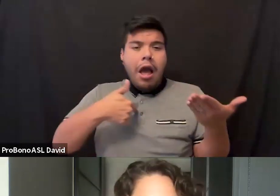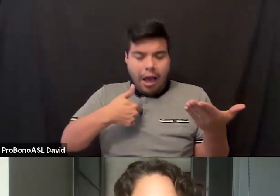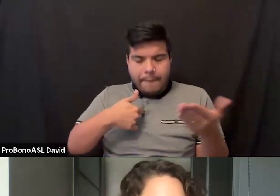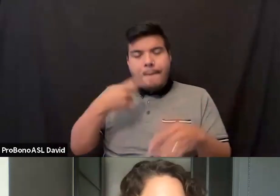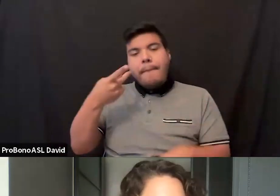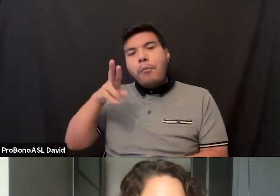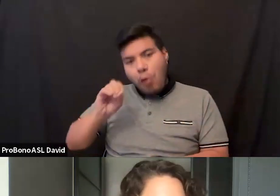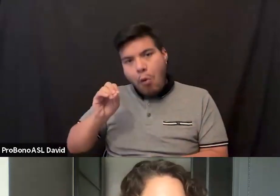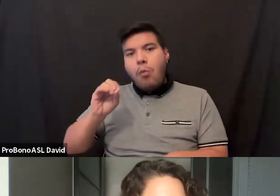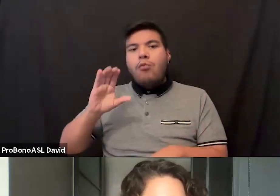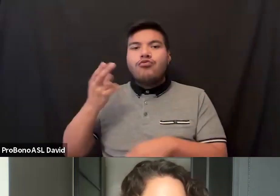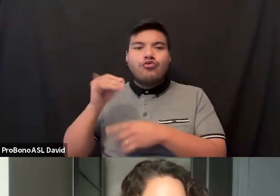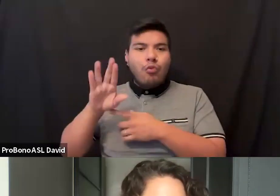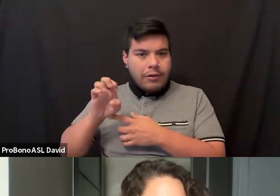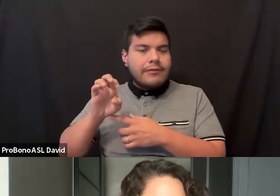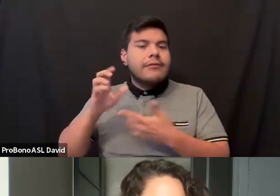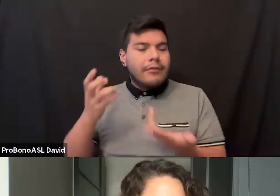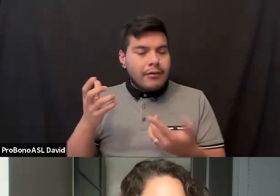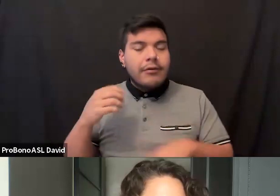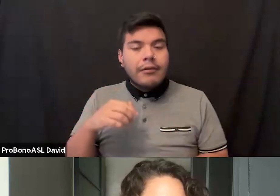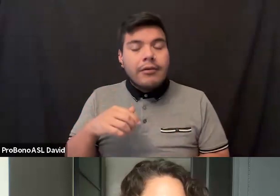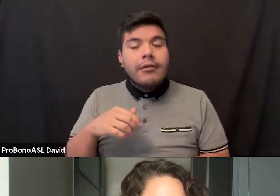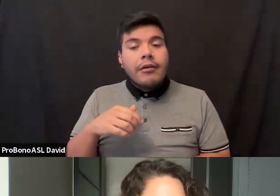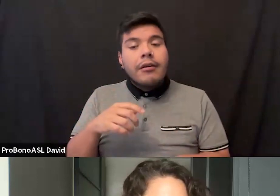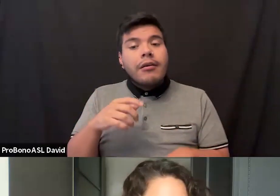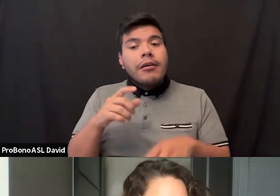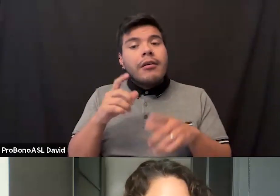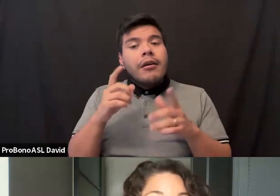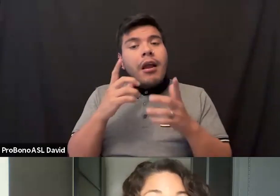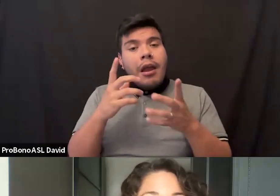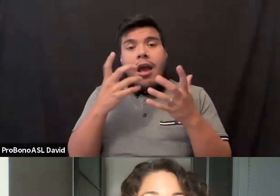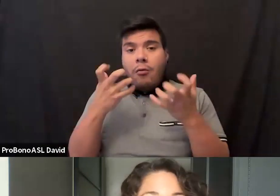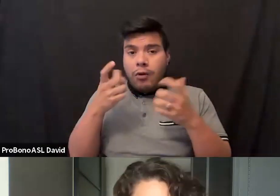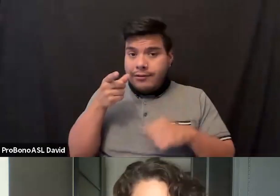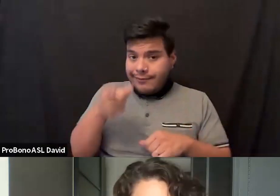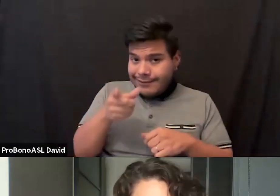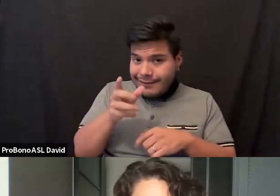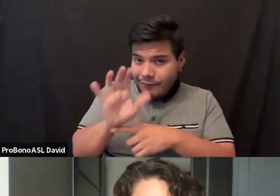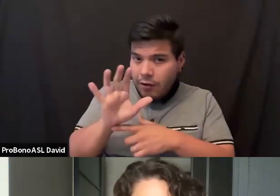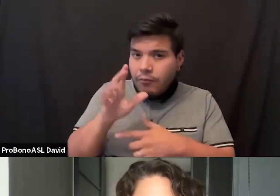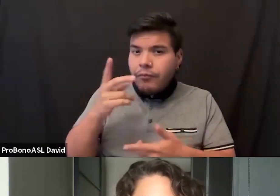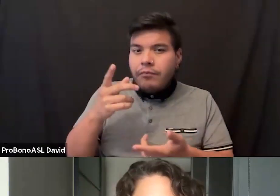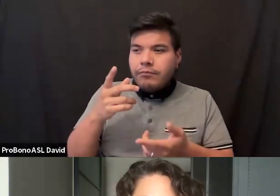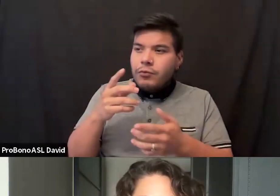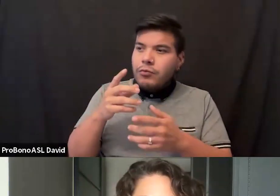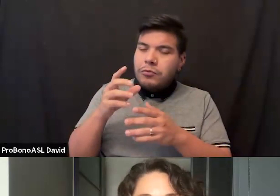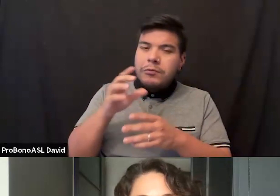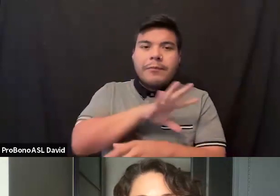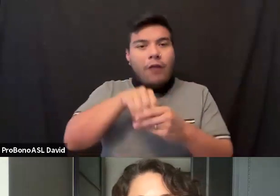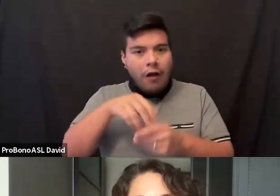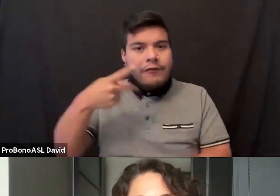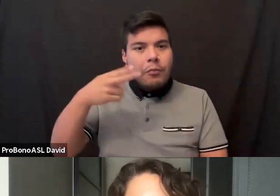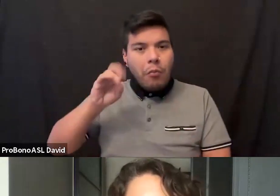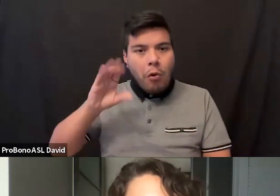but I also, and I would like to make this film a pro-choice. And it means